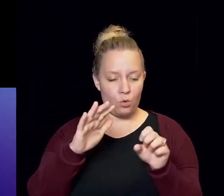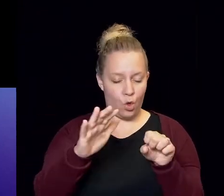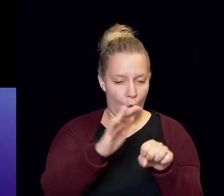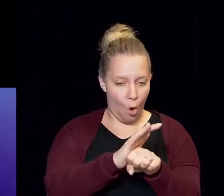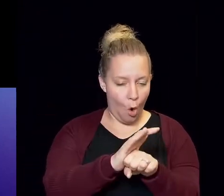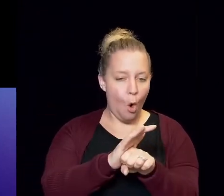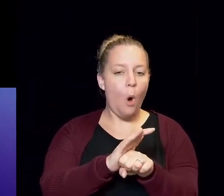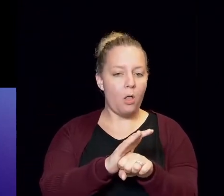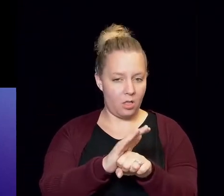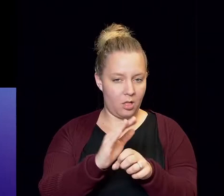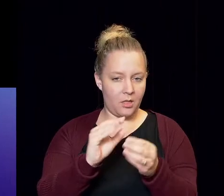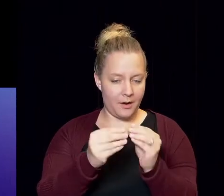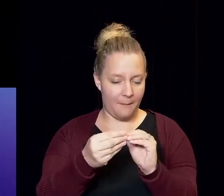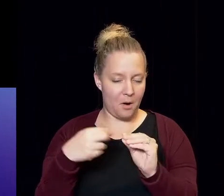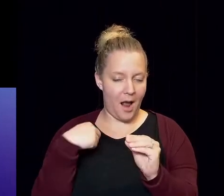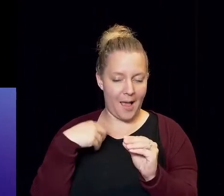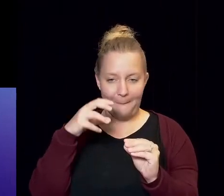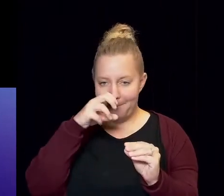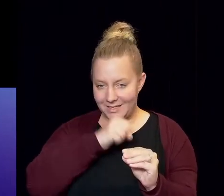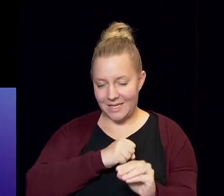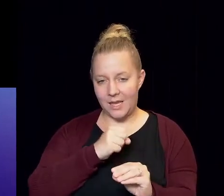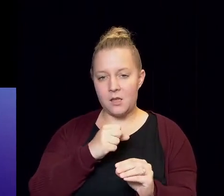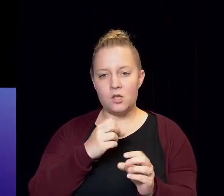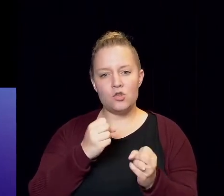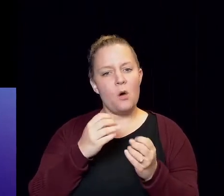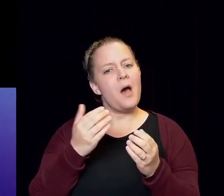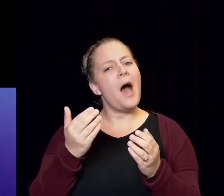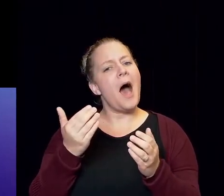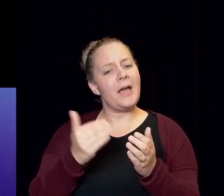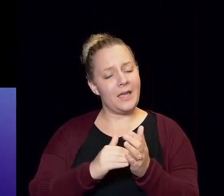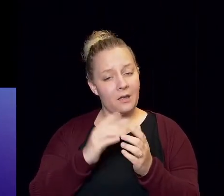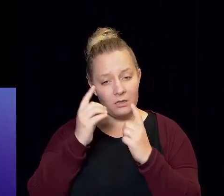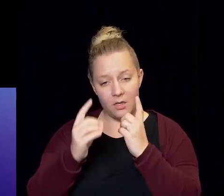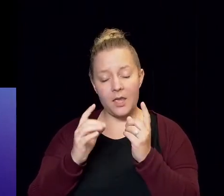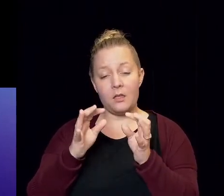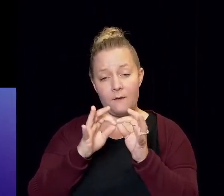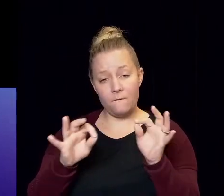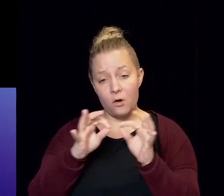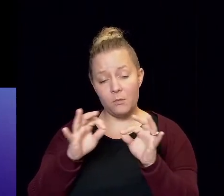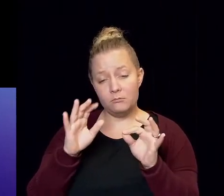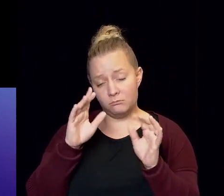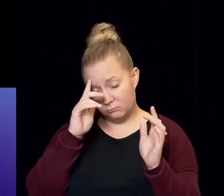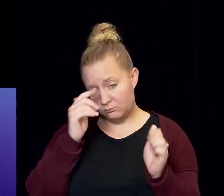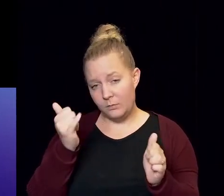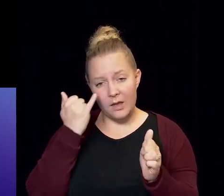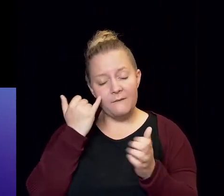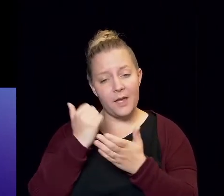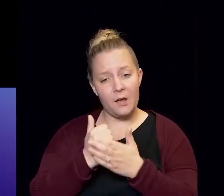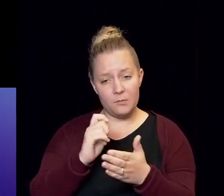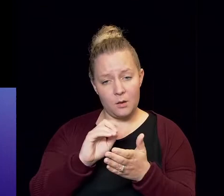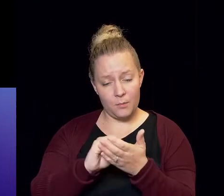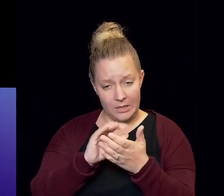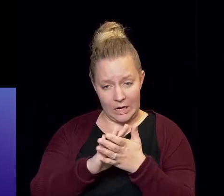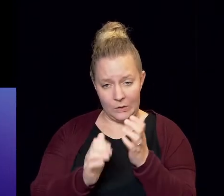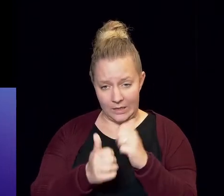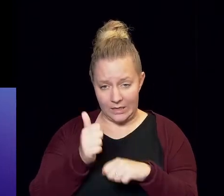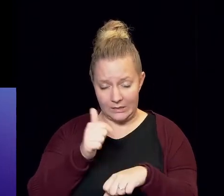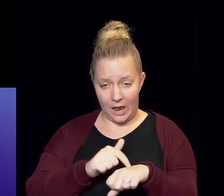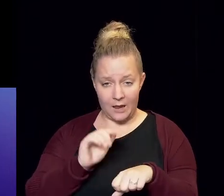that I'm missing. So again, if I want to think through my formula, your choice, if it helps you to write it down each time so it's in front